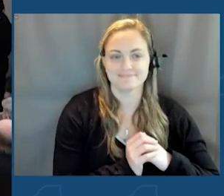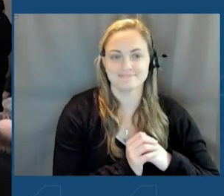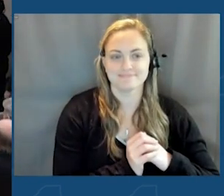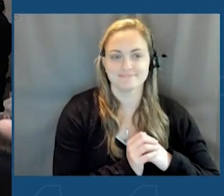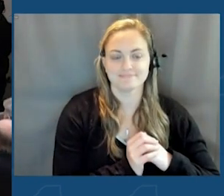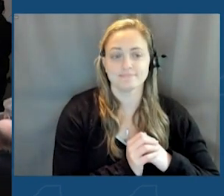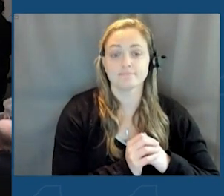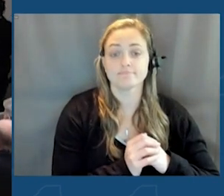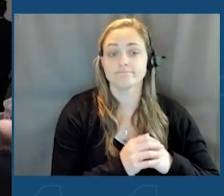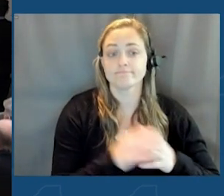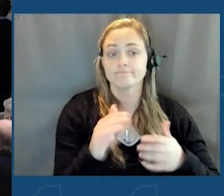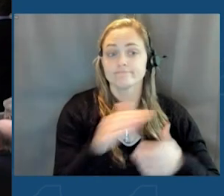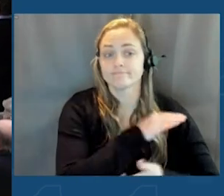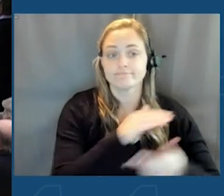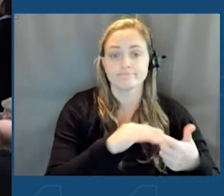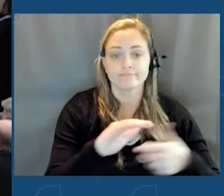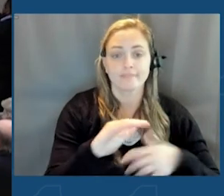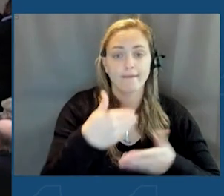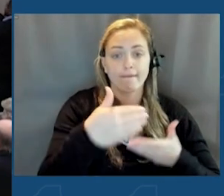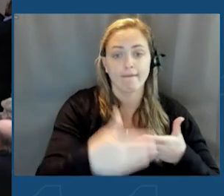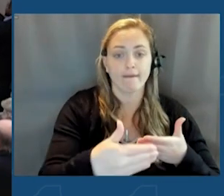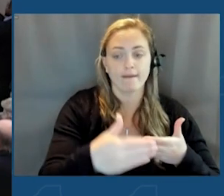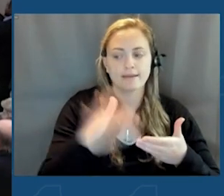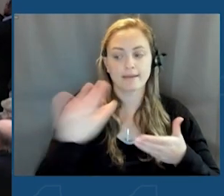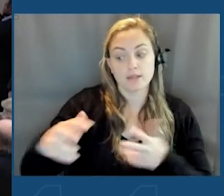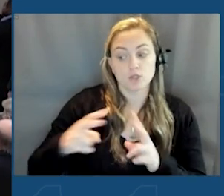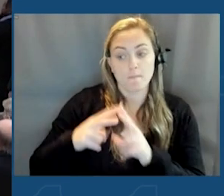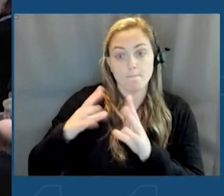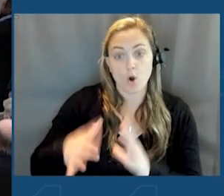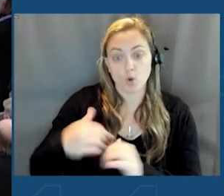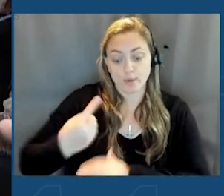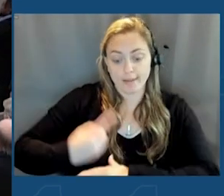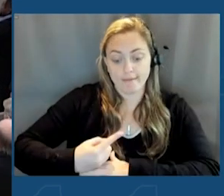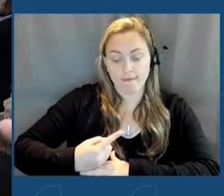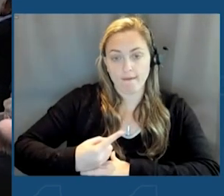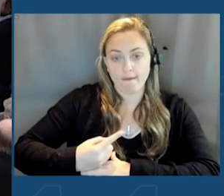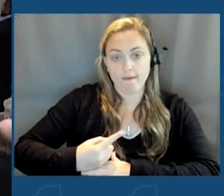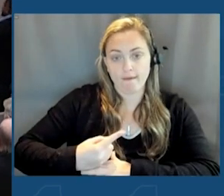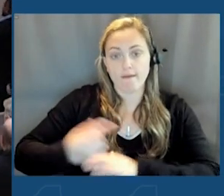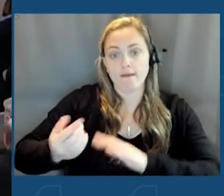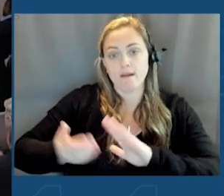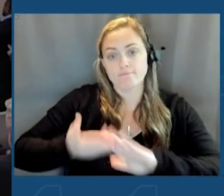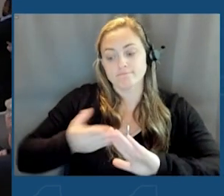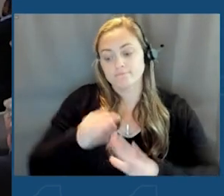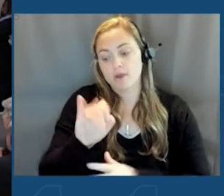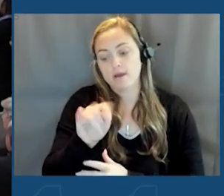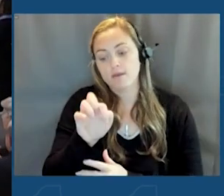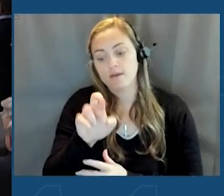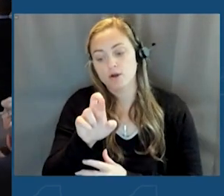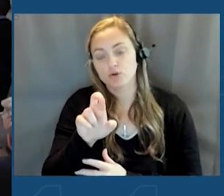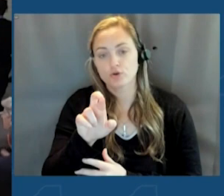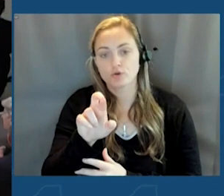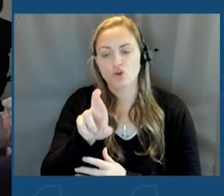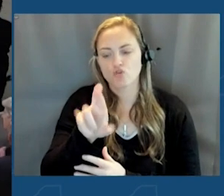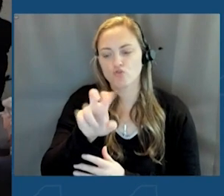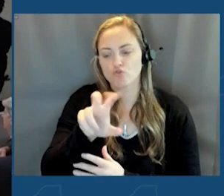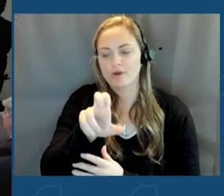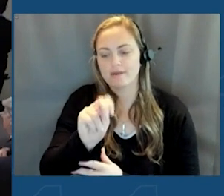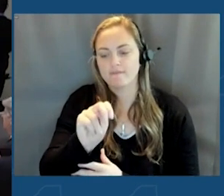Next up is Mr. Artis' partner that day, the conductor, Raven Haynes.